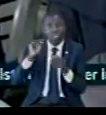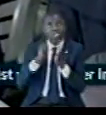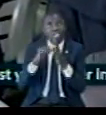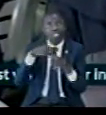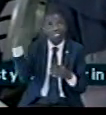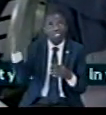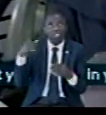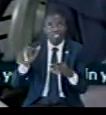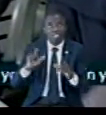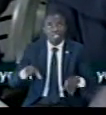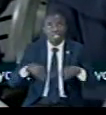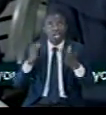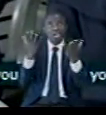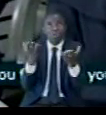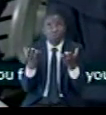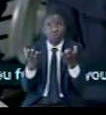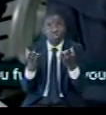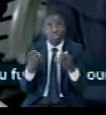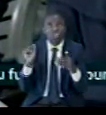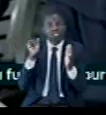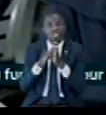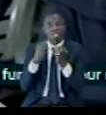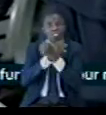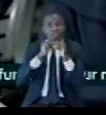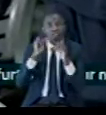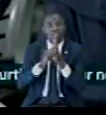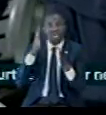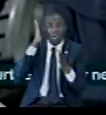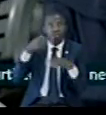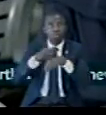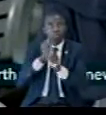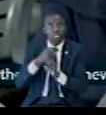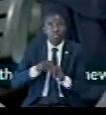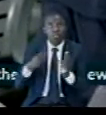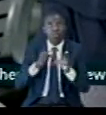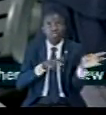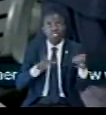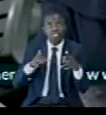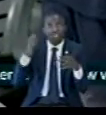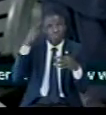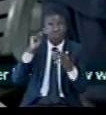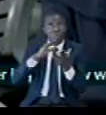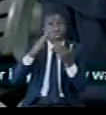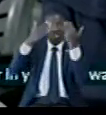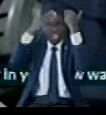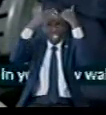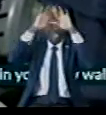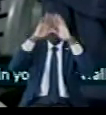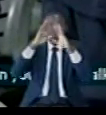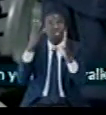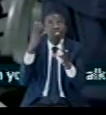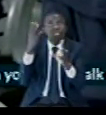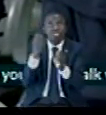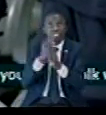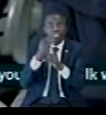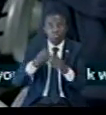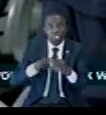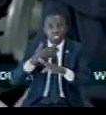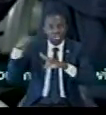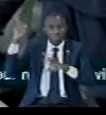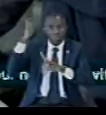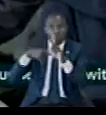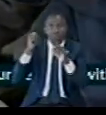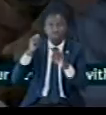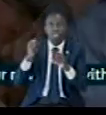life, the salvation that will make me ready for heaven. Take me away from the path of